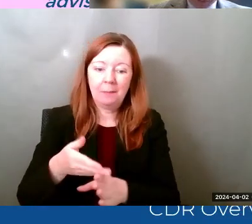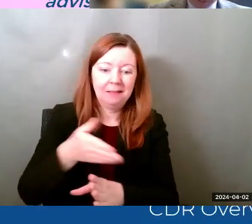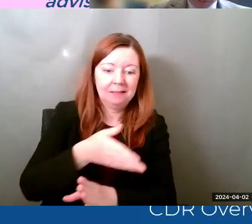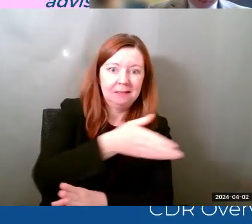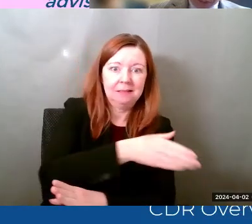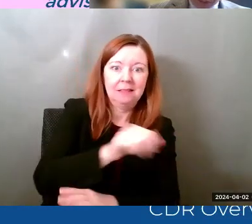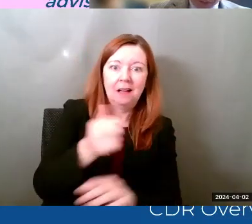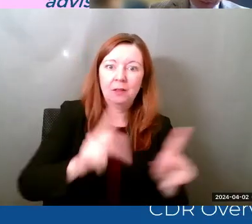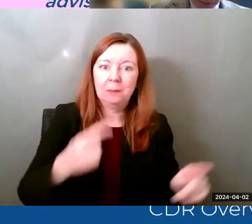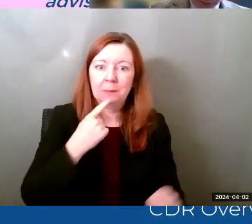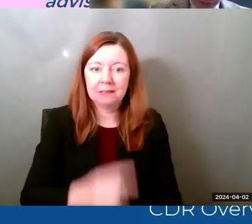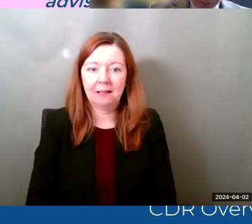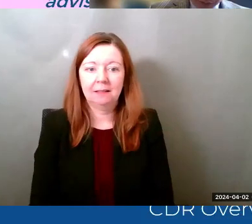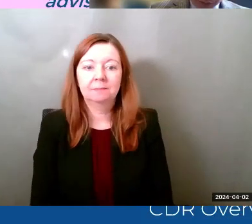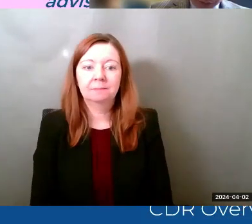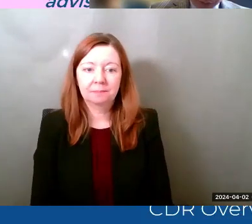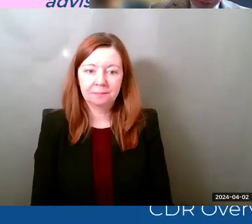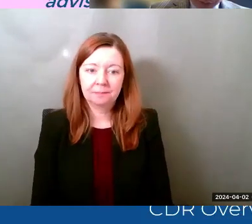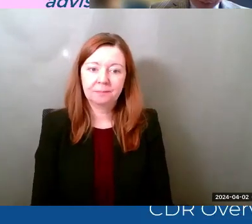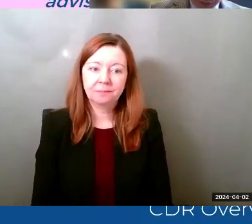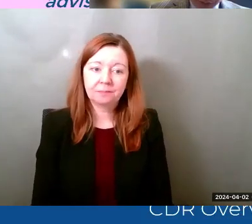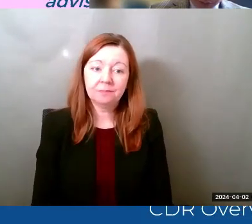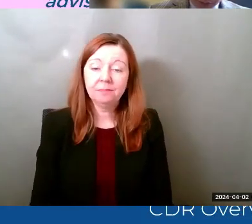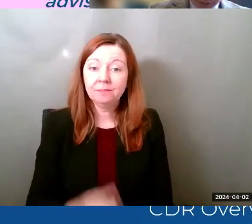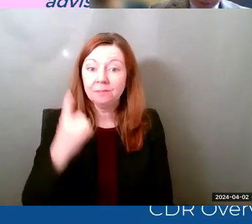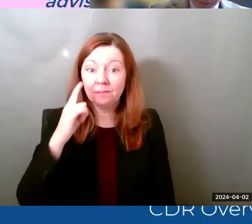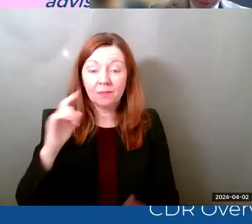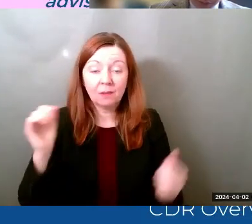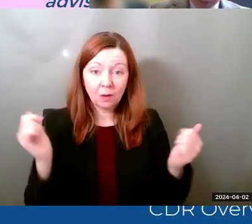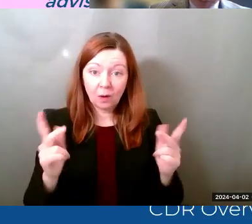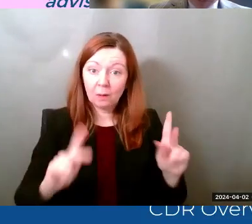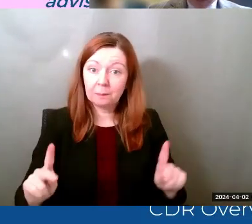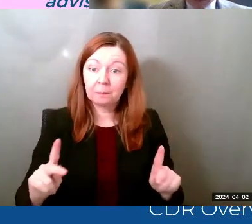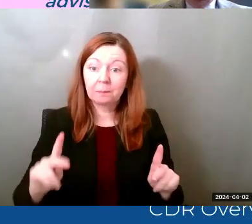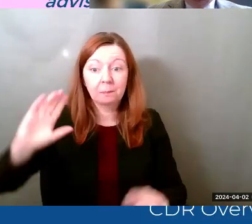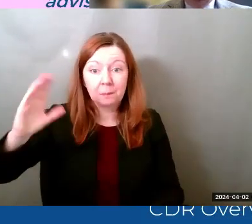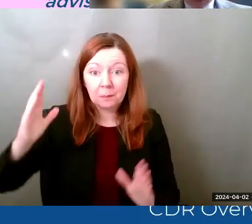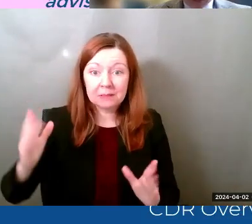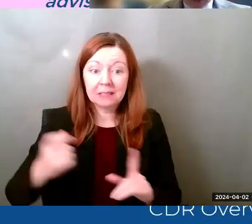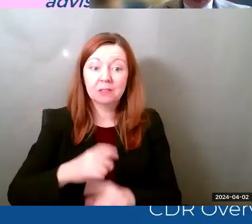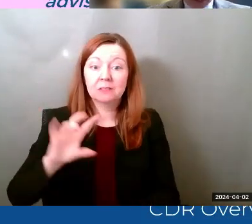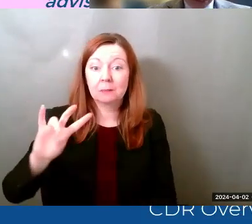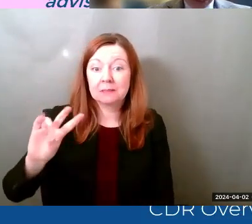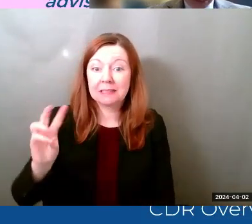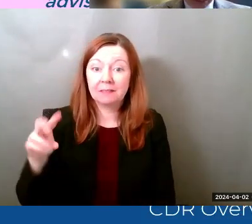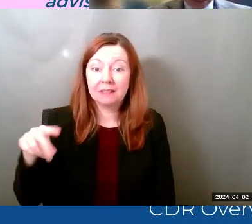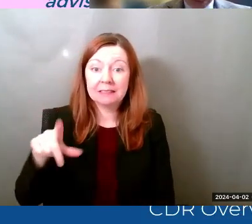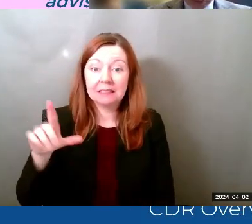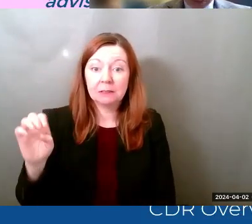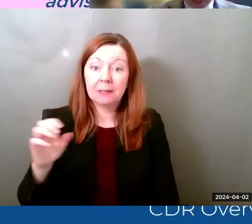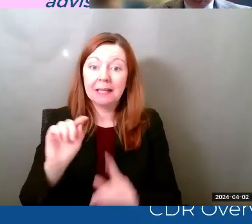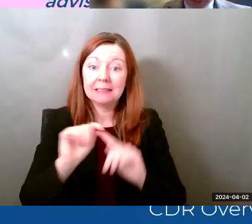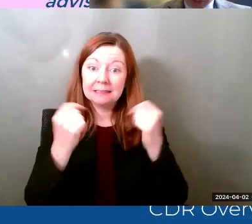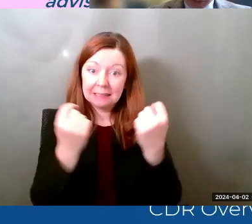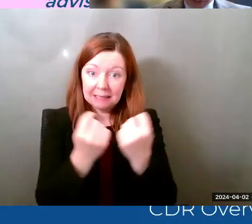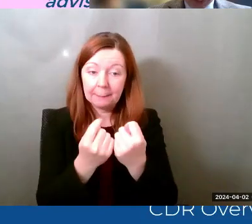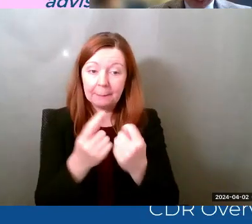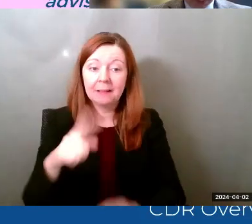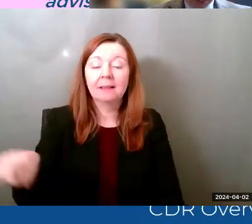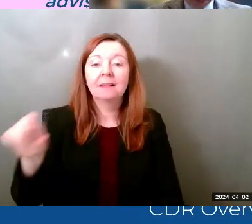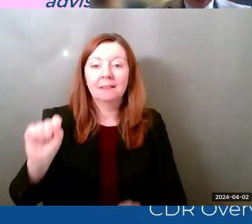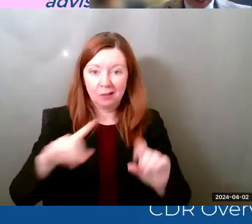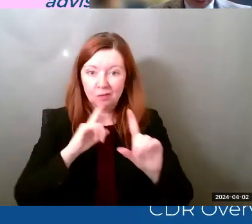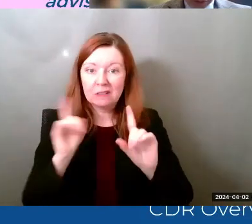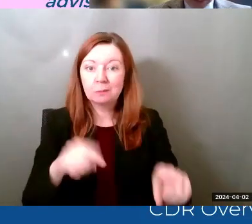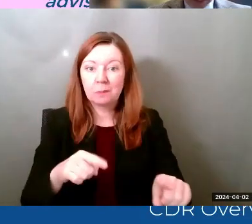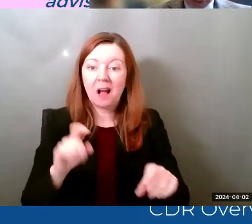stated. In the interest of all, presenters from the 76th Place team will be able to